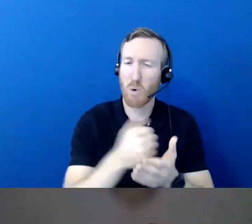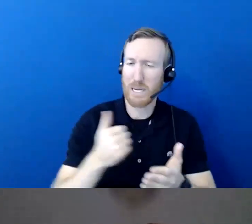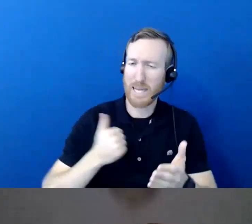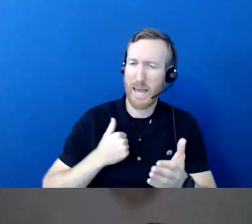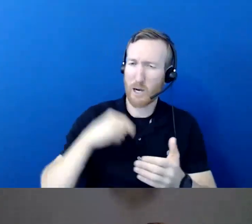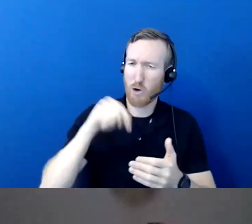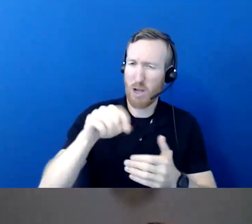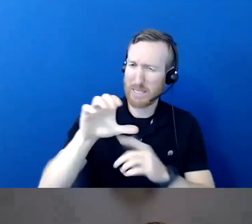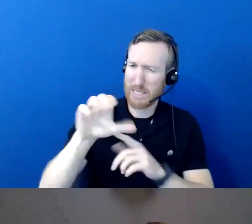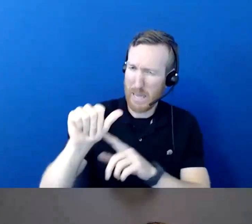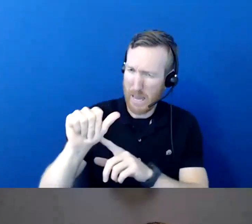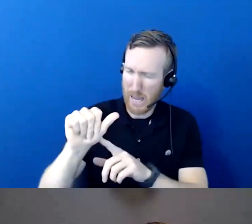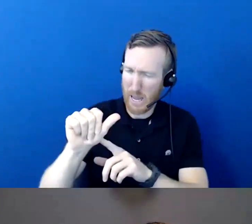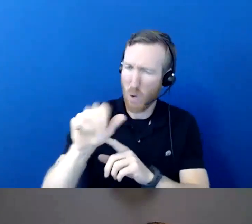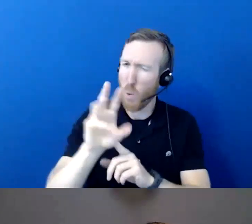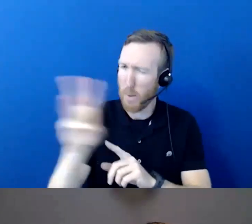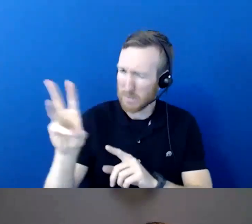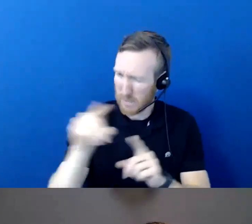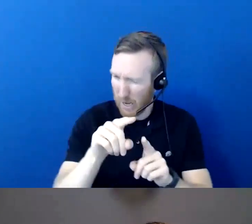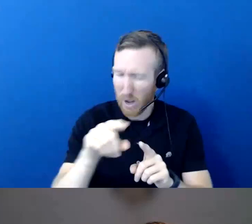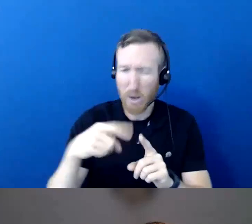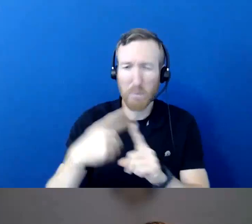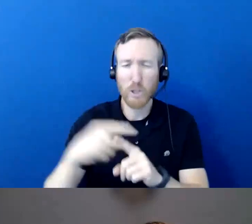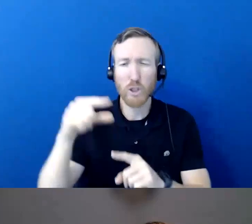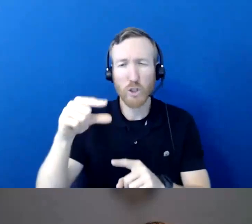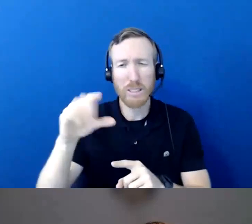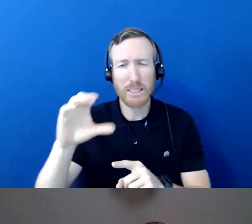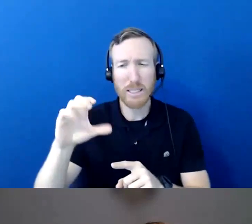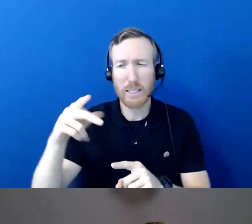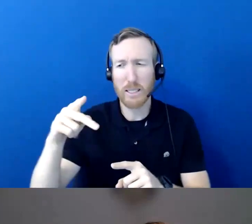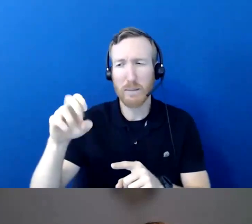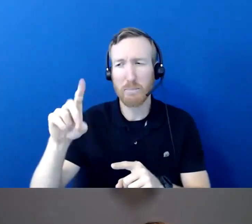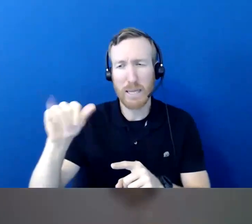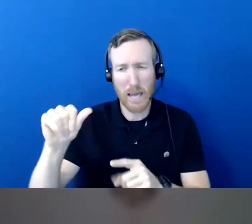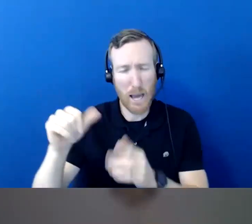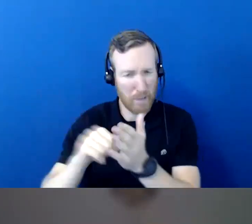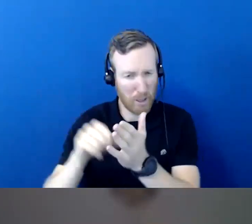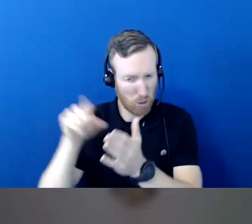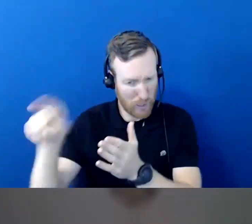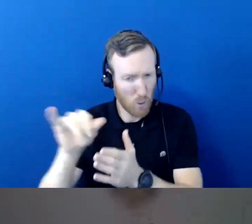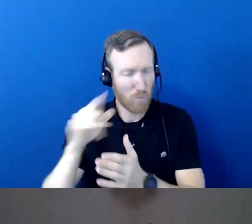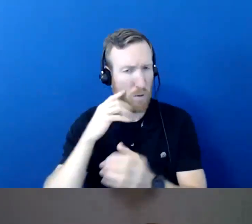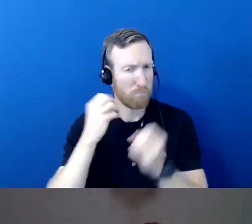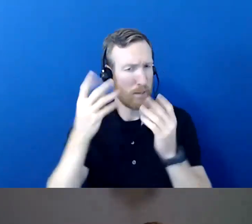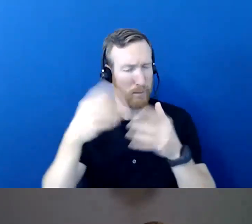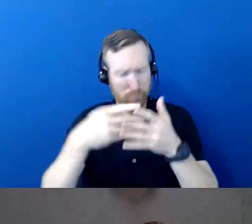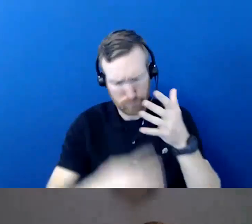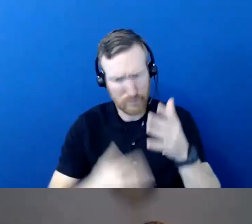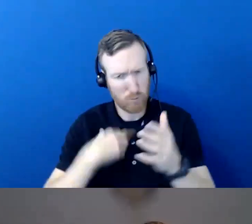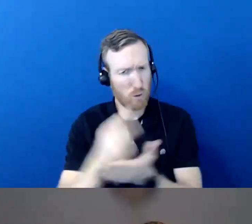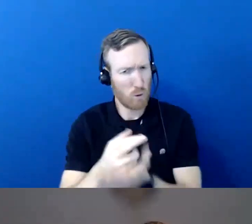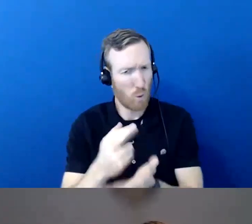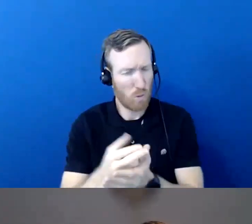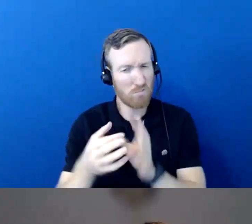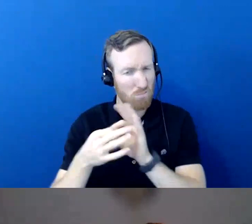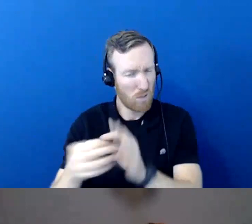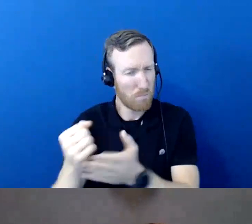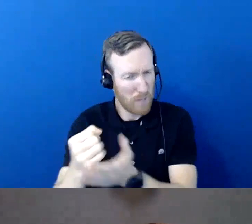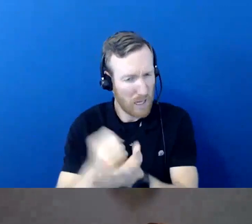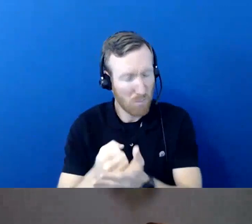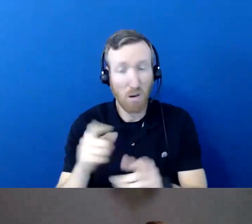page and to visit our GCpedia page for many resources on the passport, including some